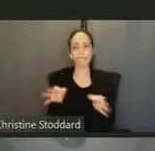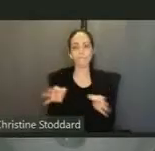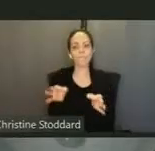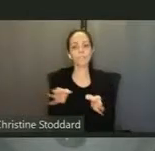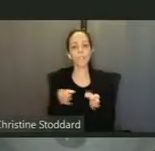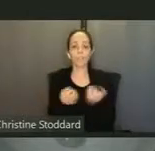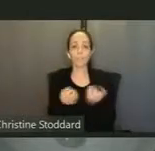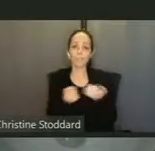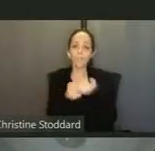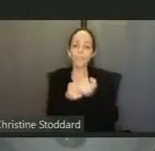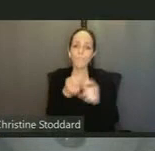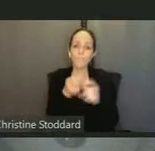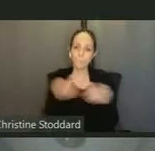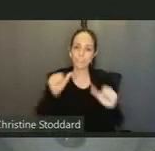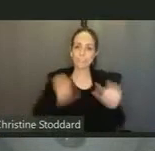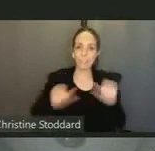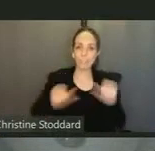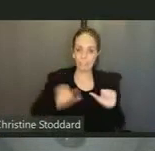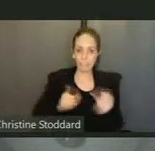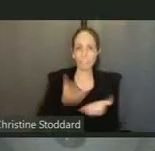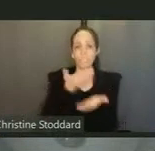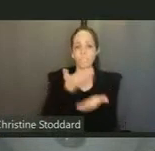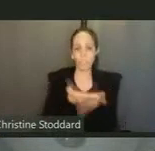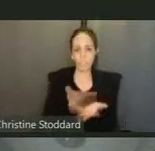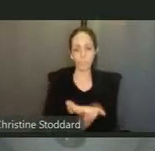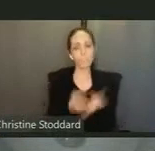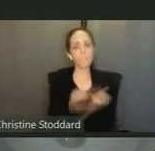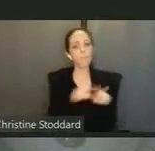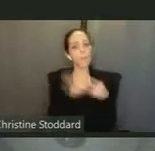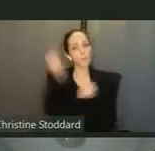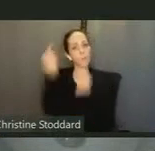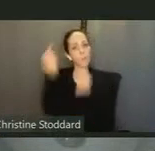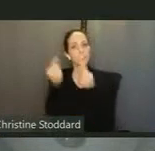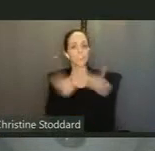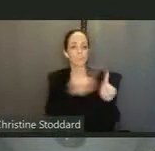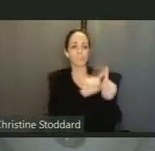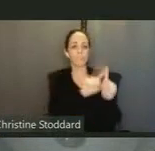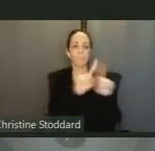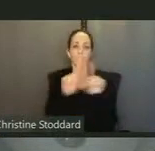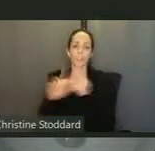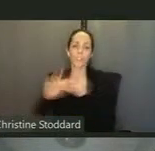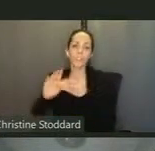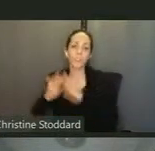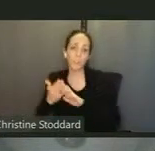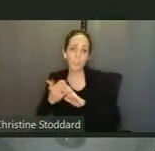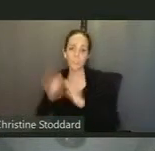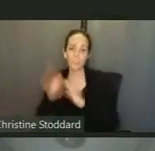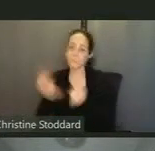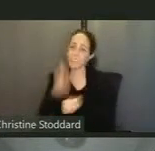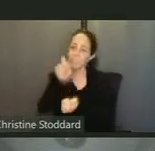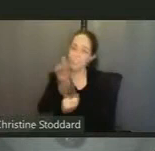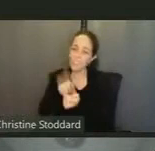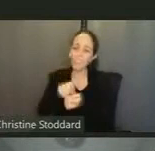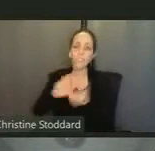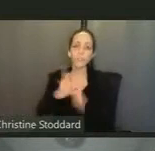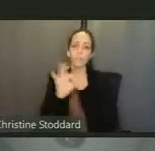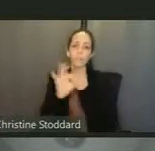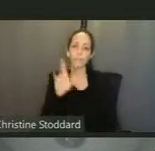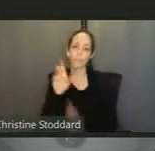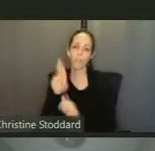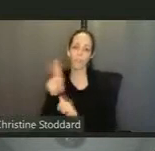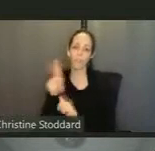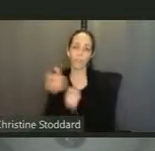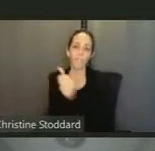science, but also take into account the multiple perspectives of community, particularly communities of color, in alignment with our values of